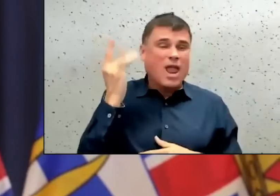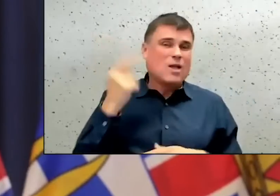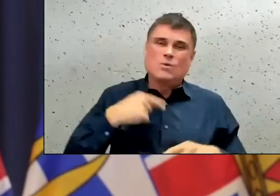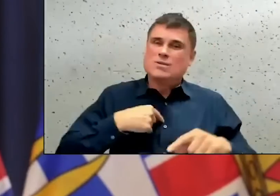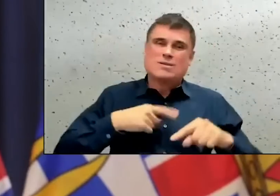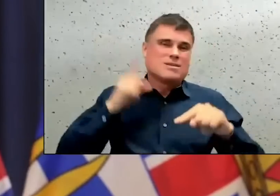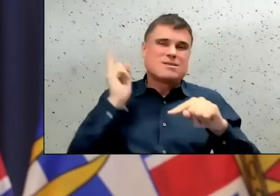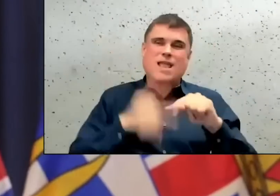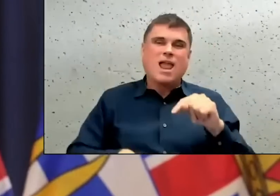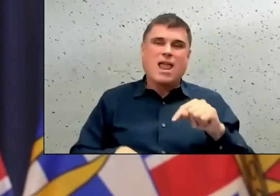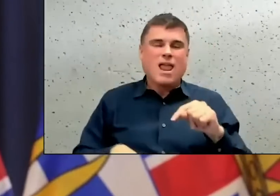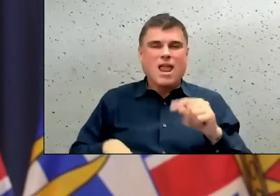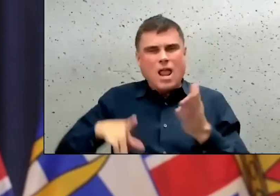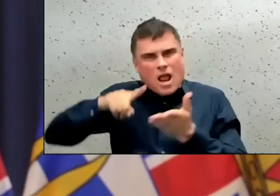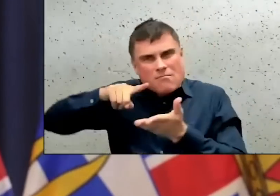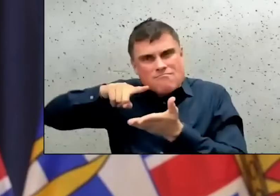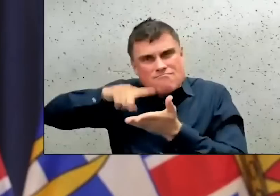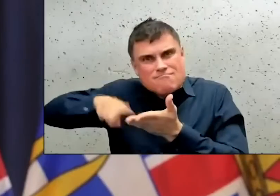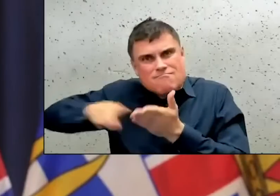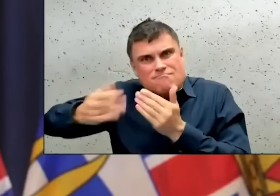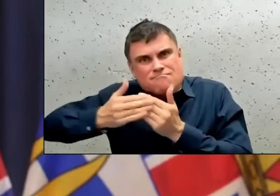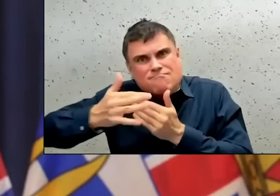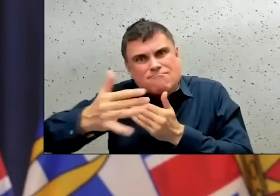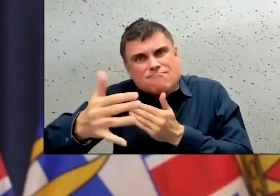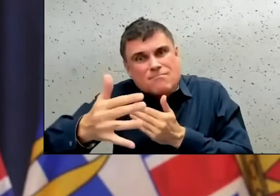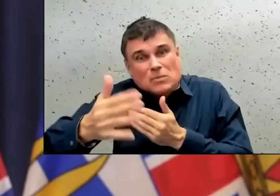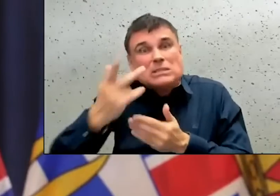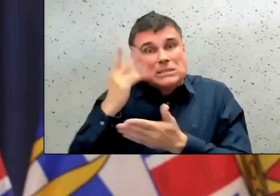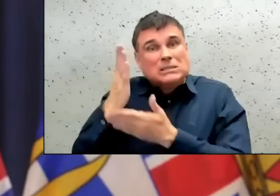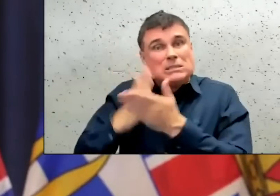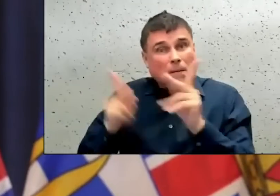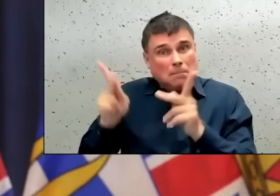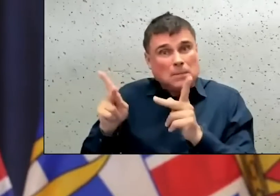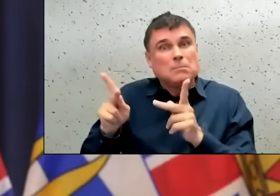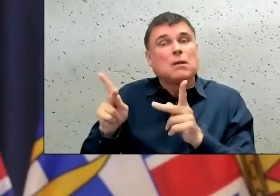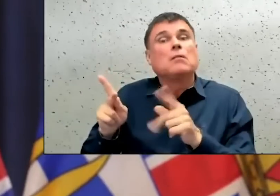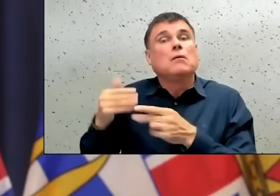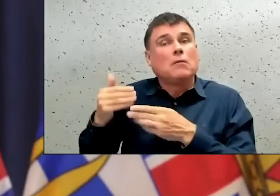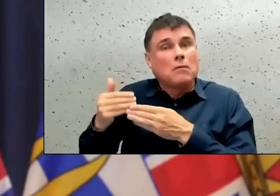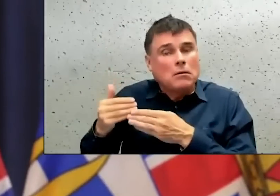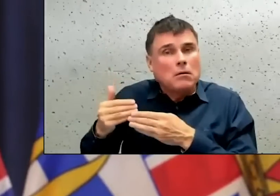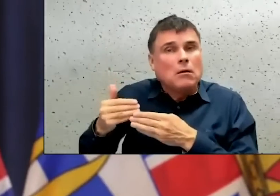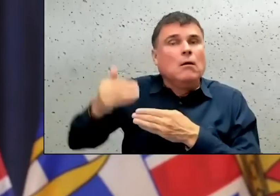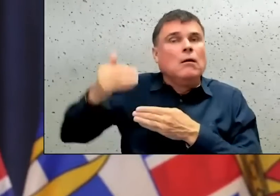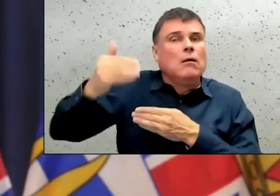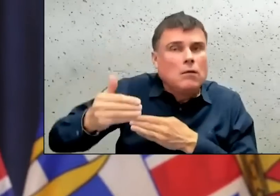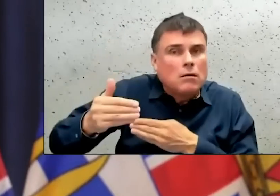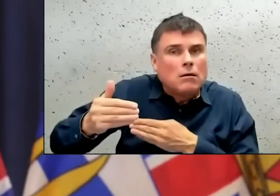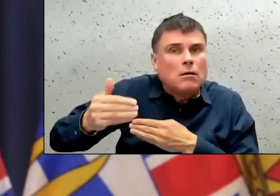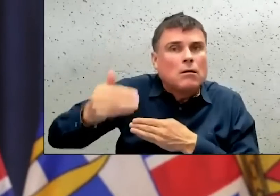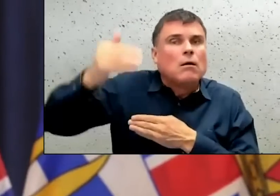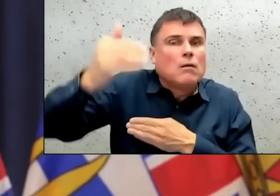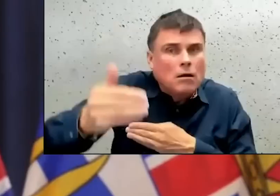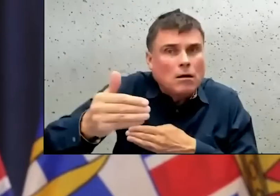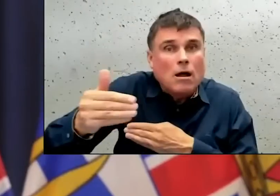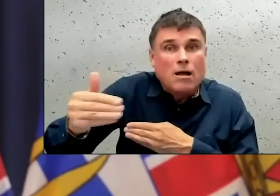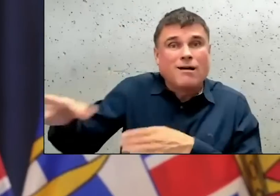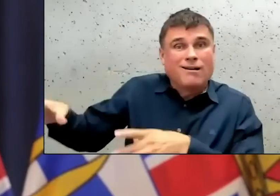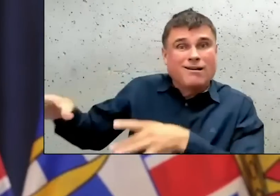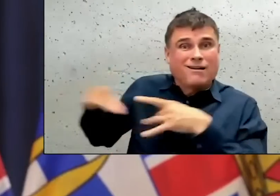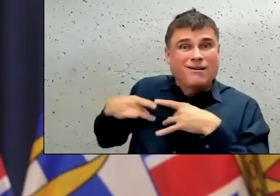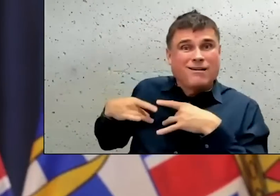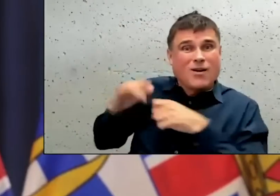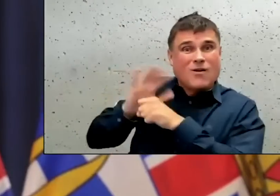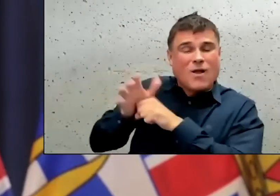having repeated infections that can lead to serious illness and hospitalization, that we are erring on the side of the